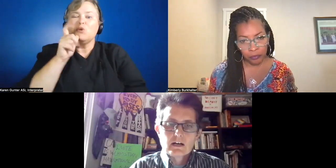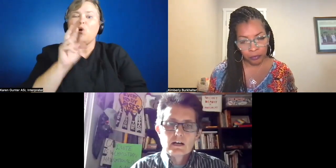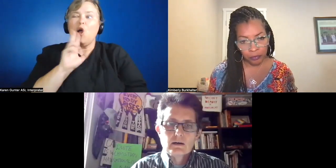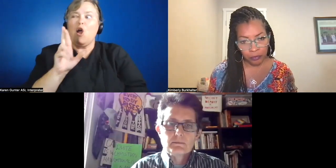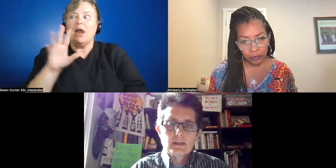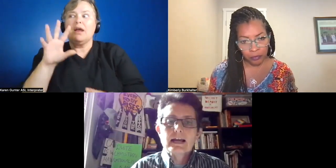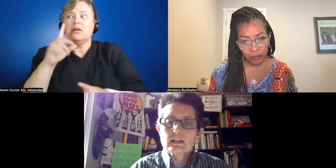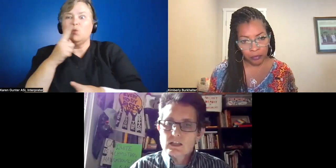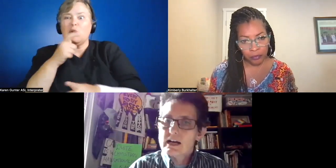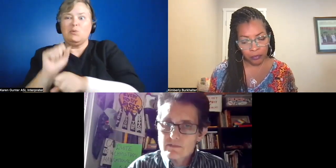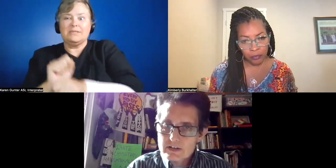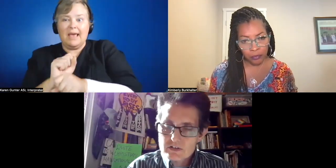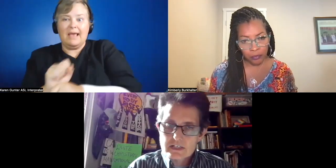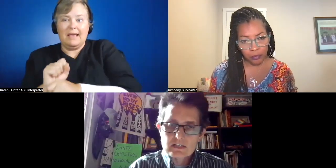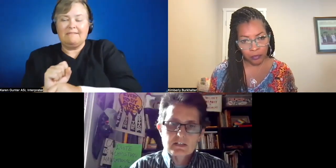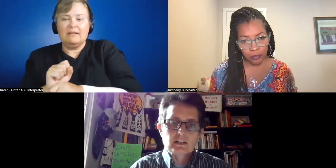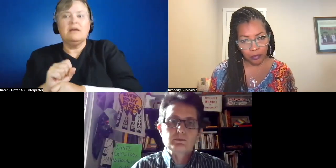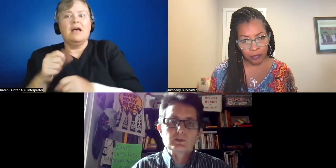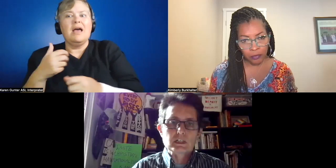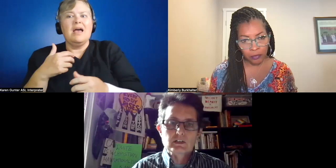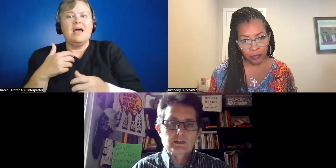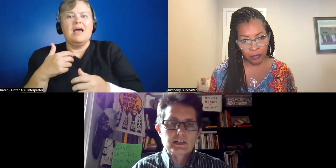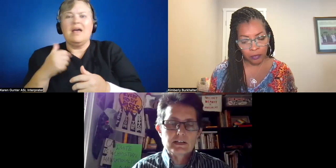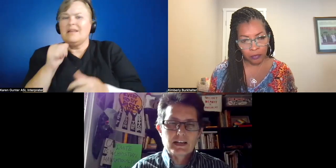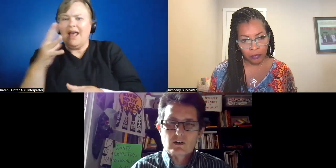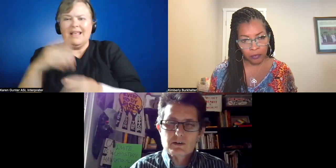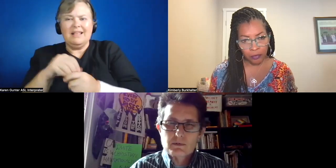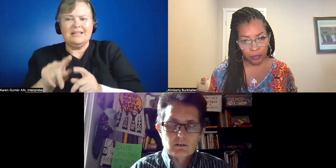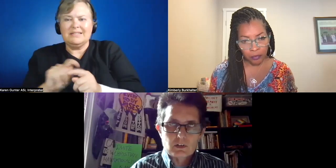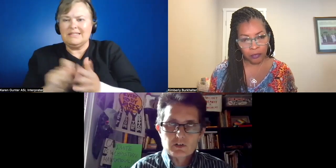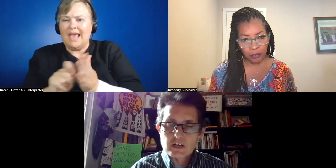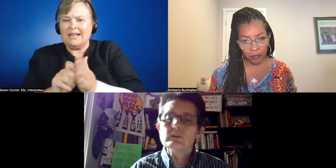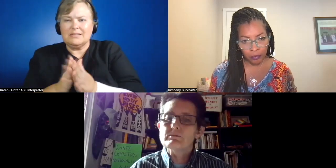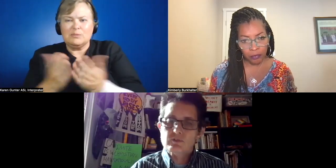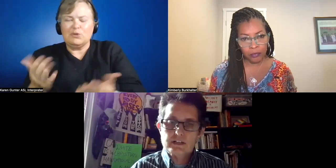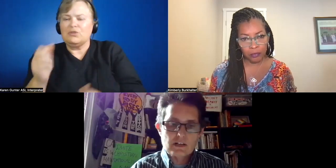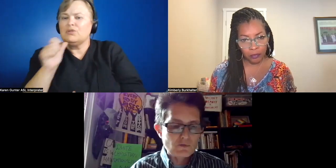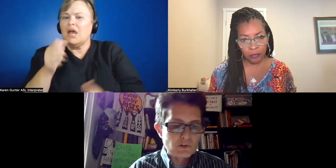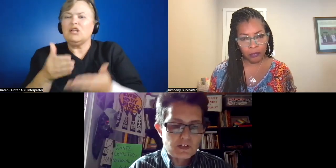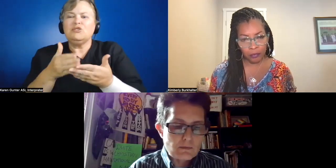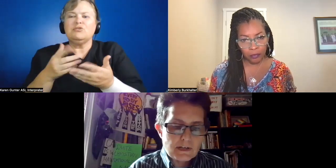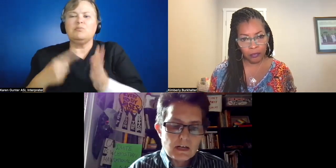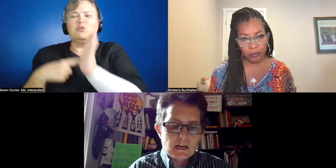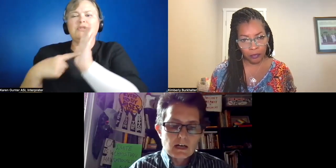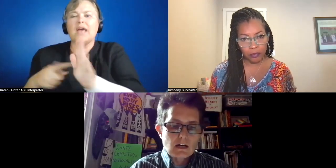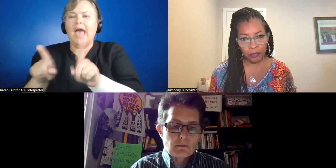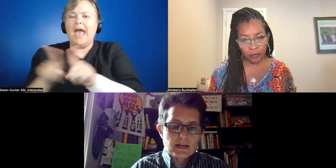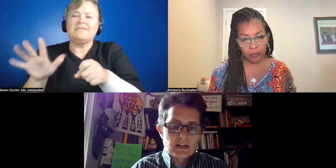enslaved lack a lot of agency in these textbooks. They aren't generally presented as fully